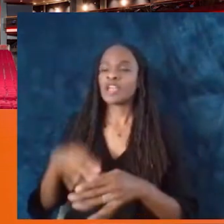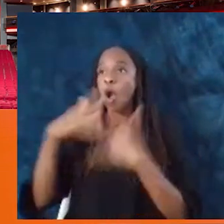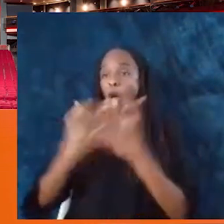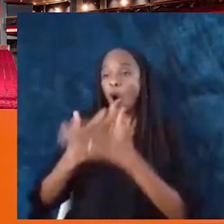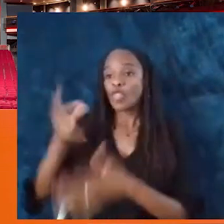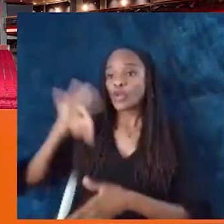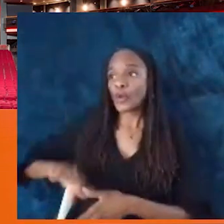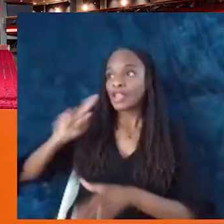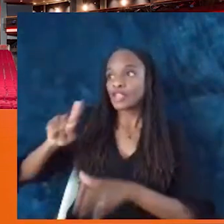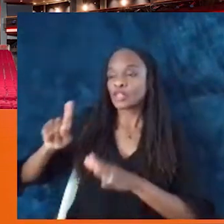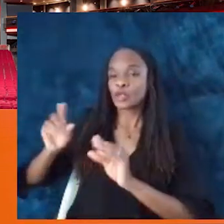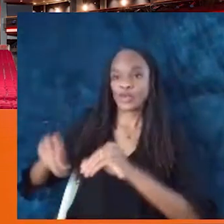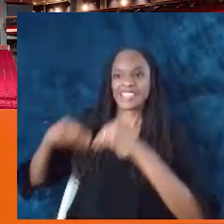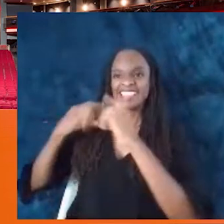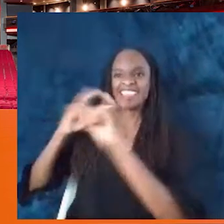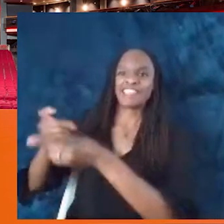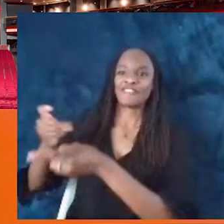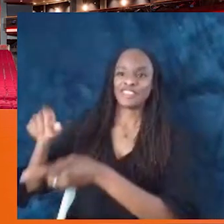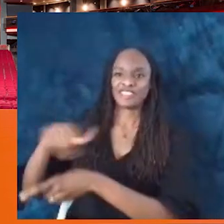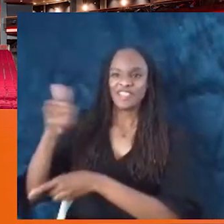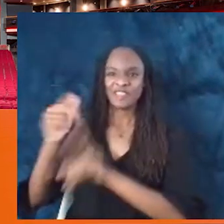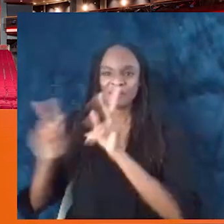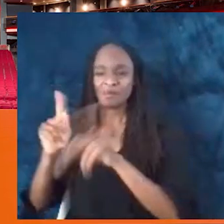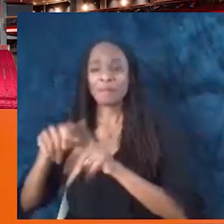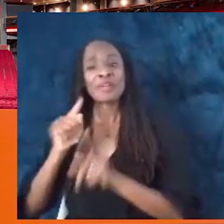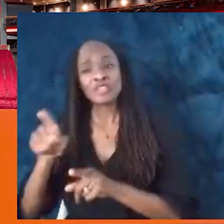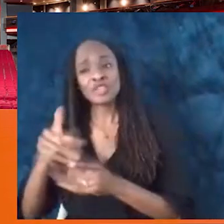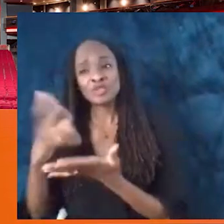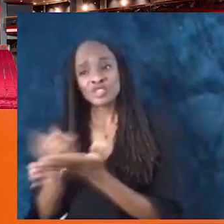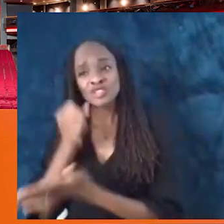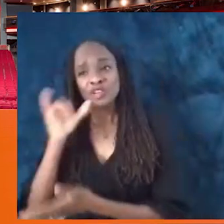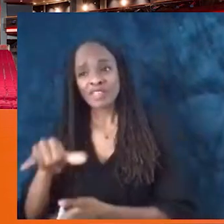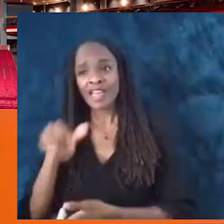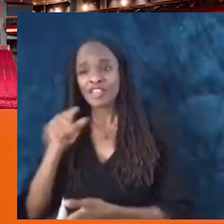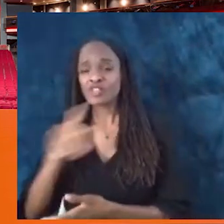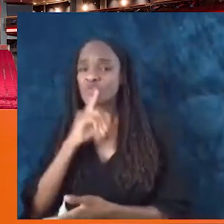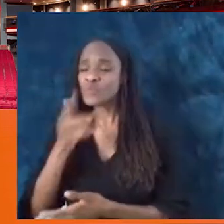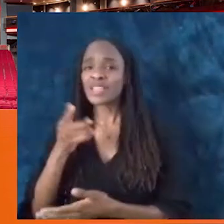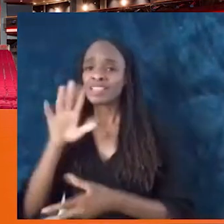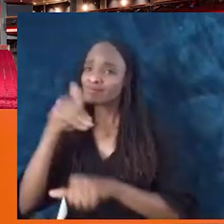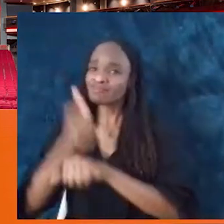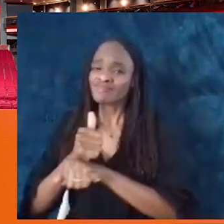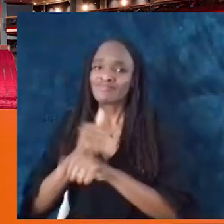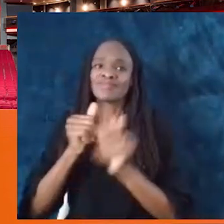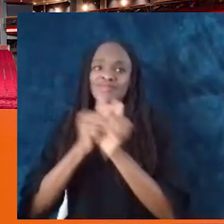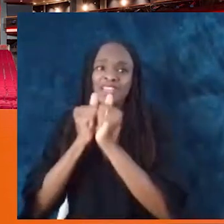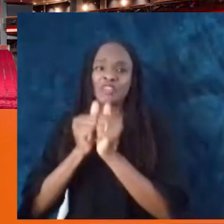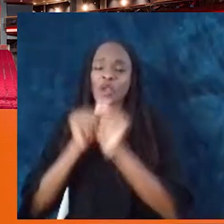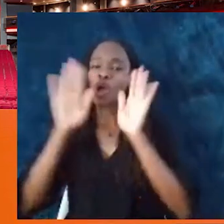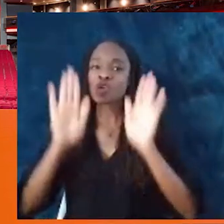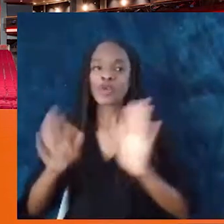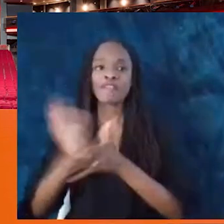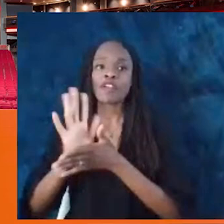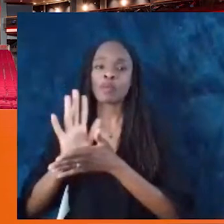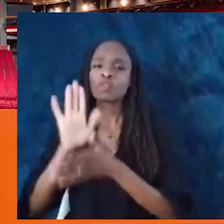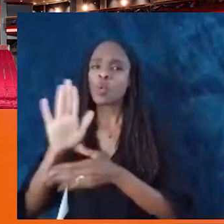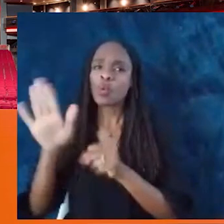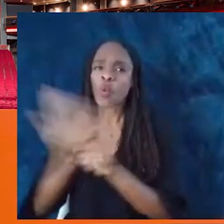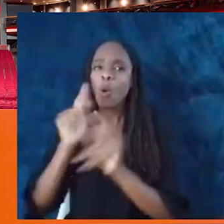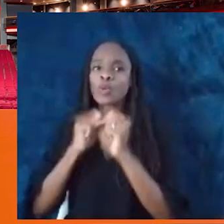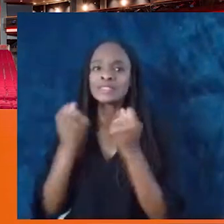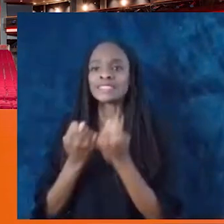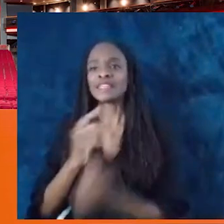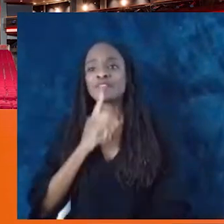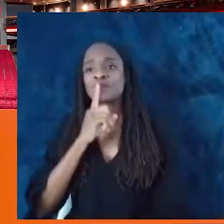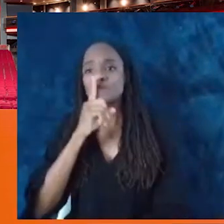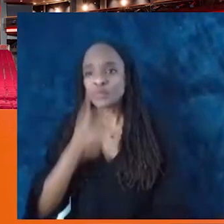else, right? Yeah. But you deserve it, because you put together a great film, and all of your team, really and truly, you